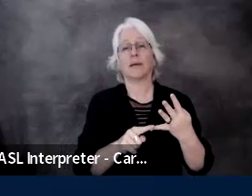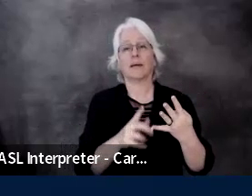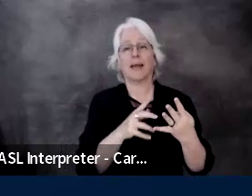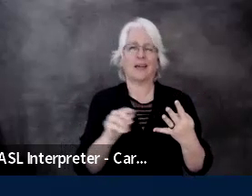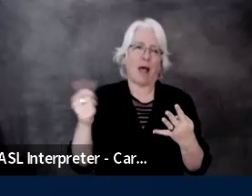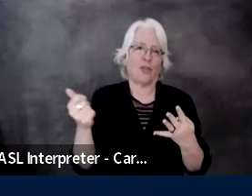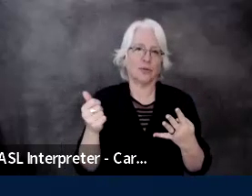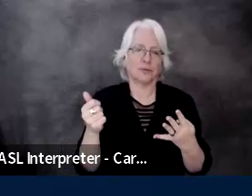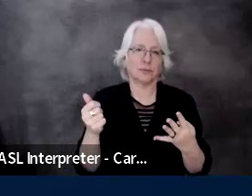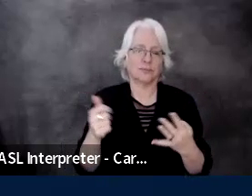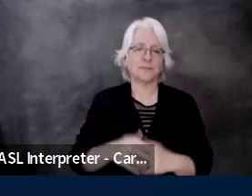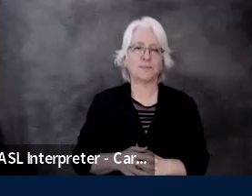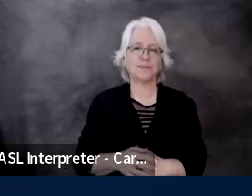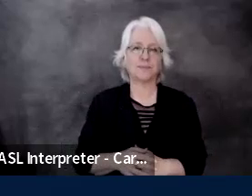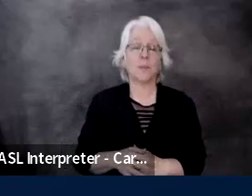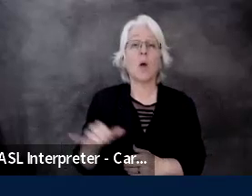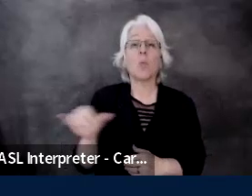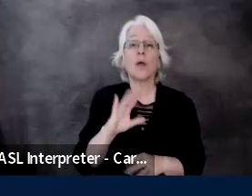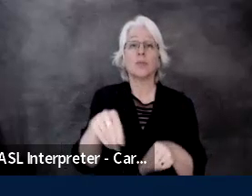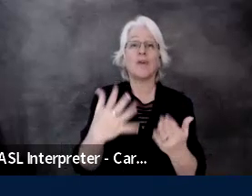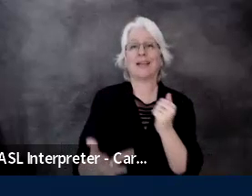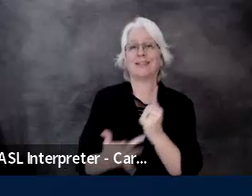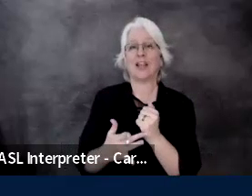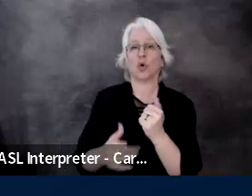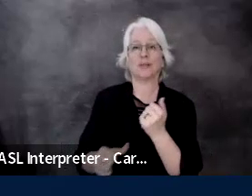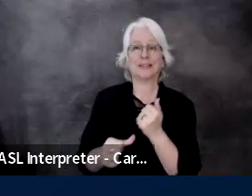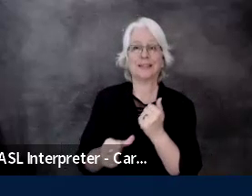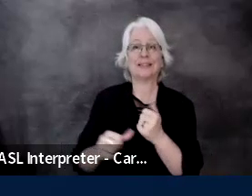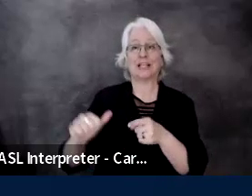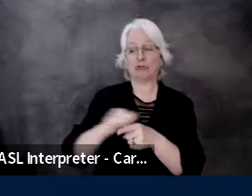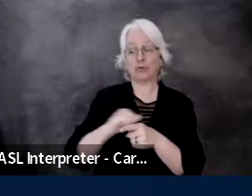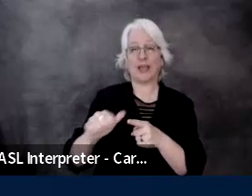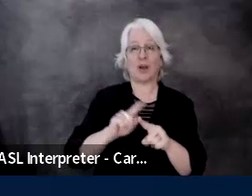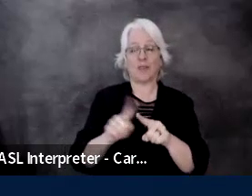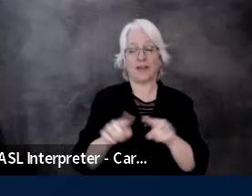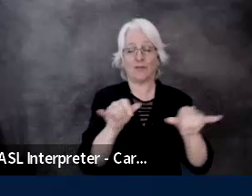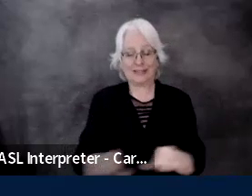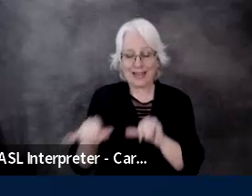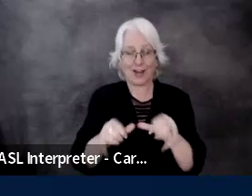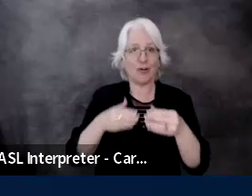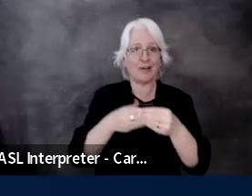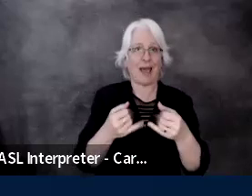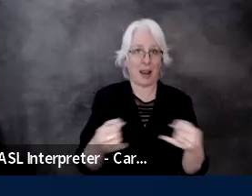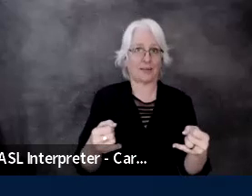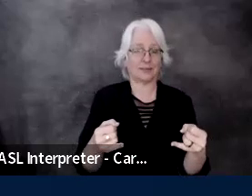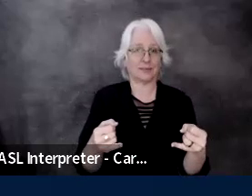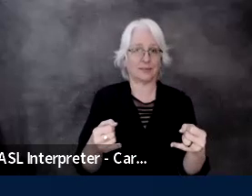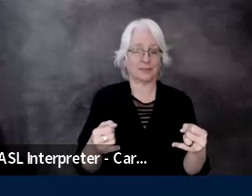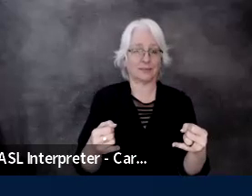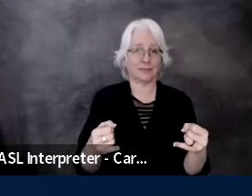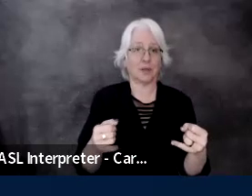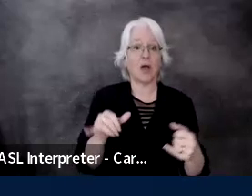others. We also provide technical assistance and training on these standards and guidelines. And we